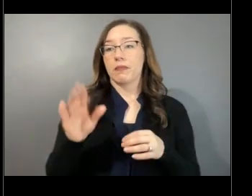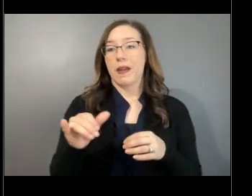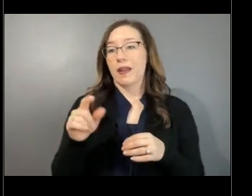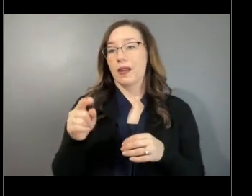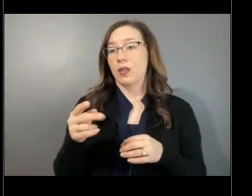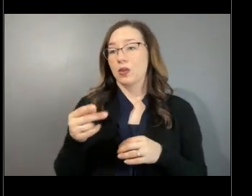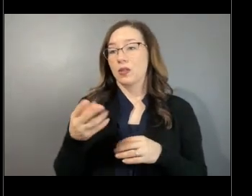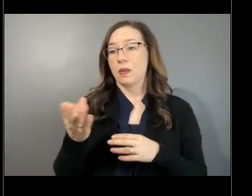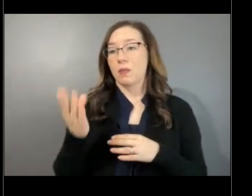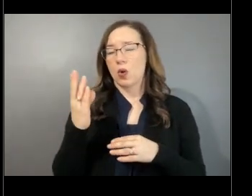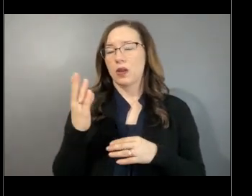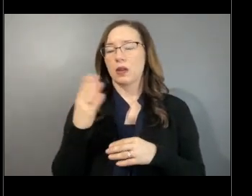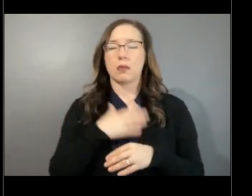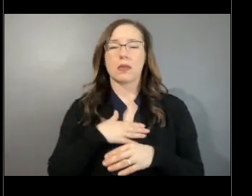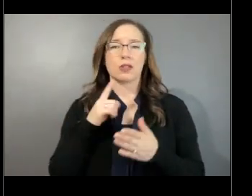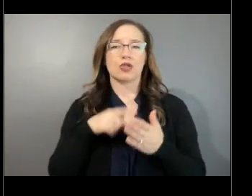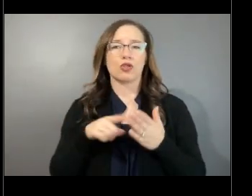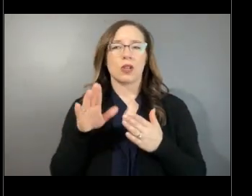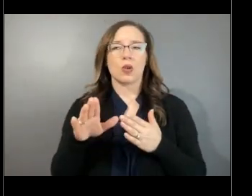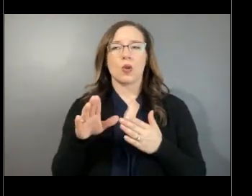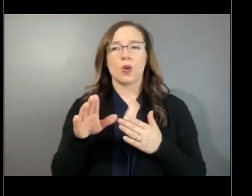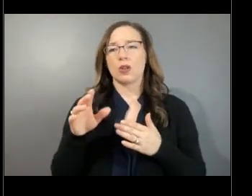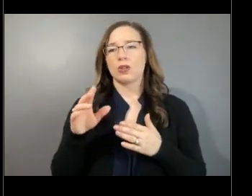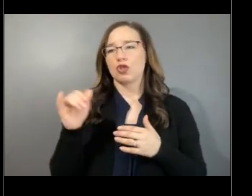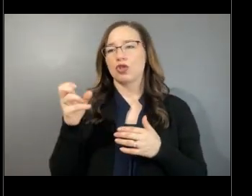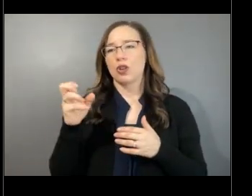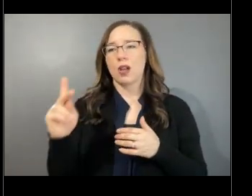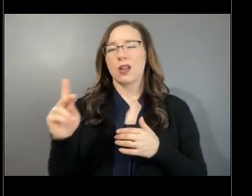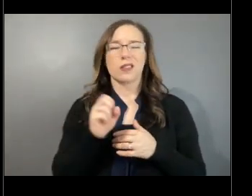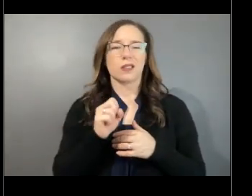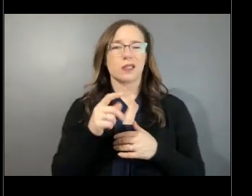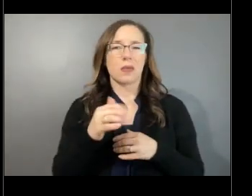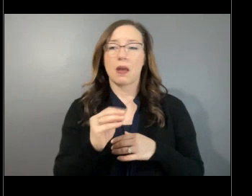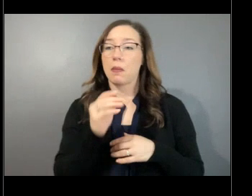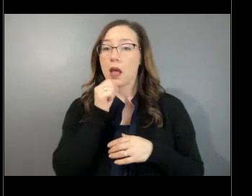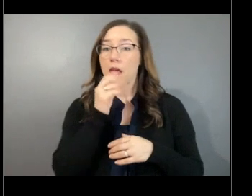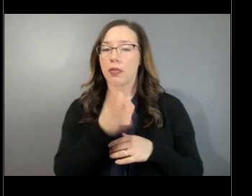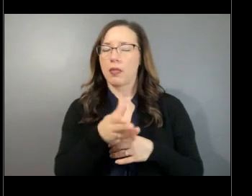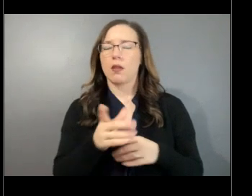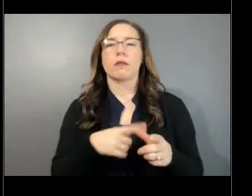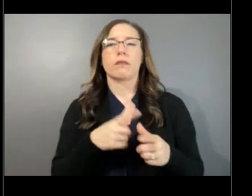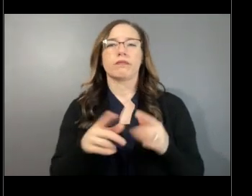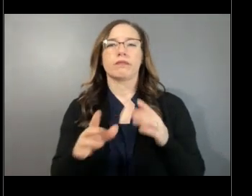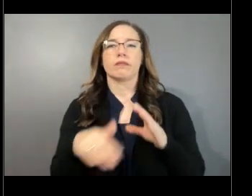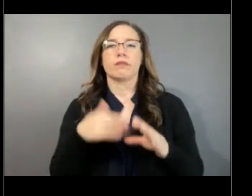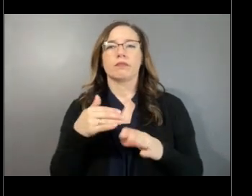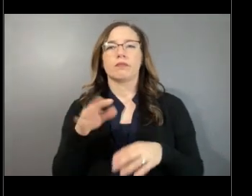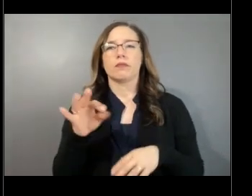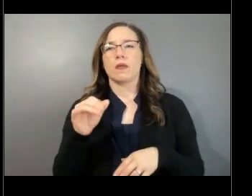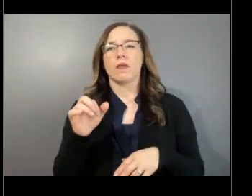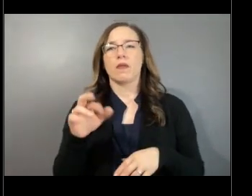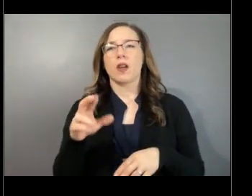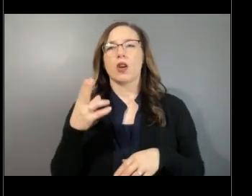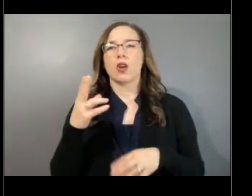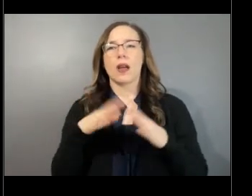morning, please check your junk or spam email. If it's not there, email us at